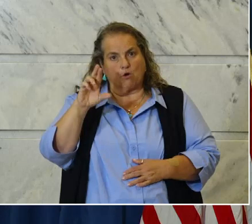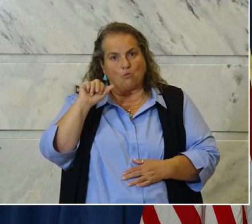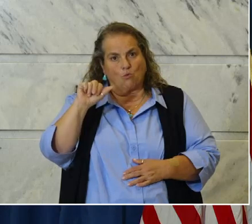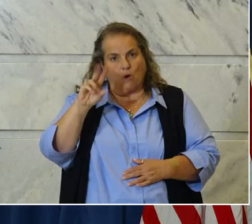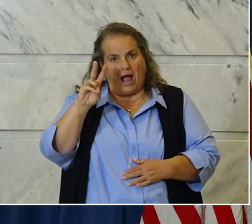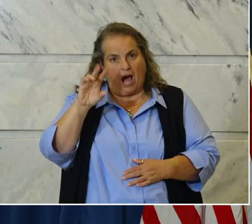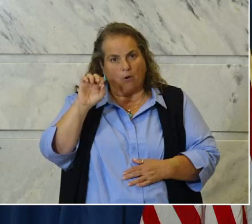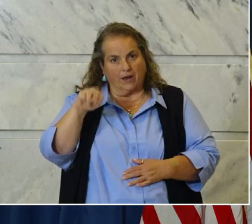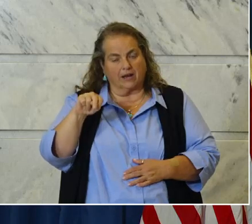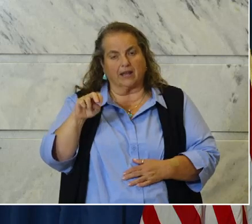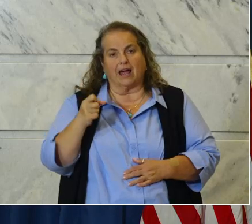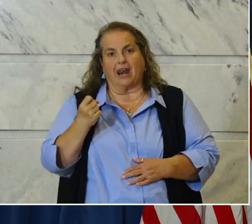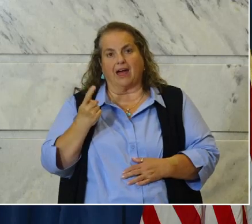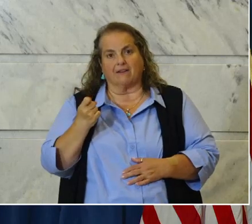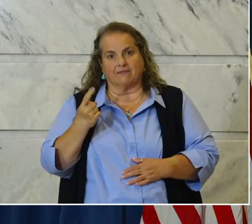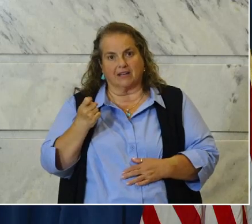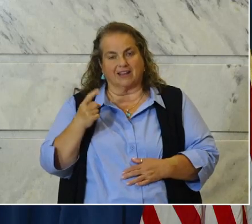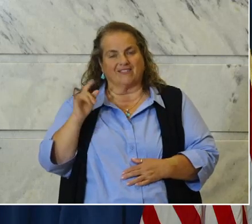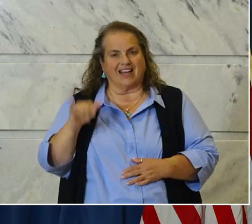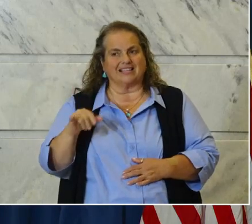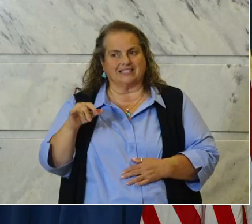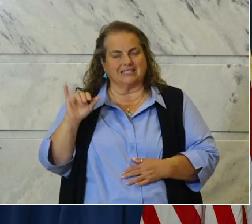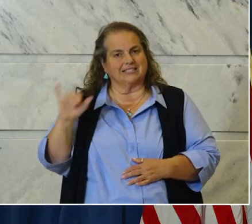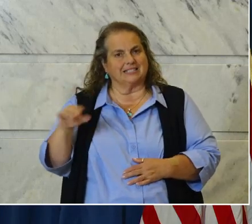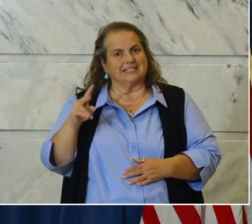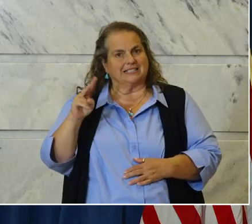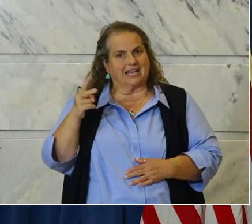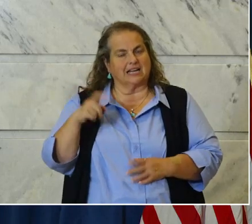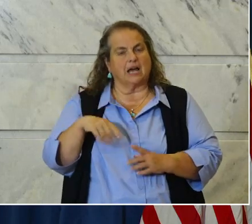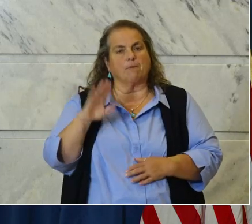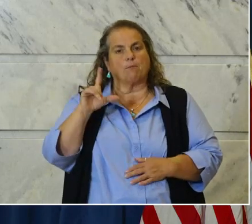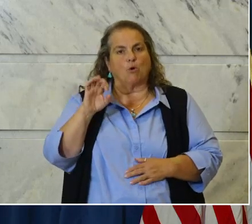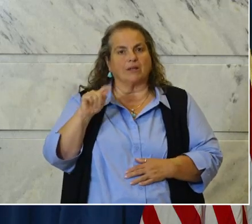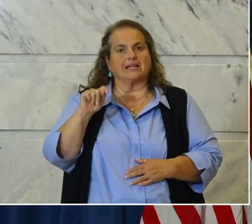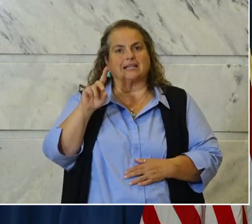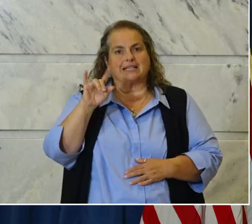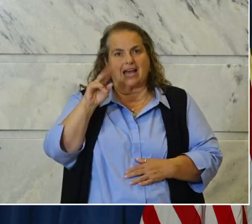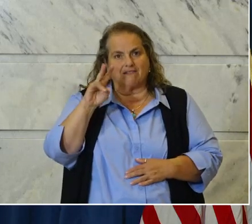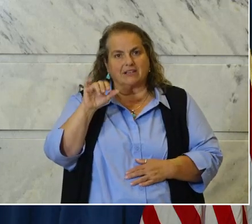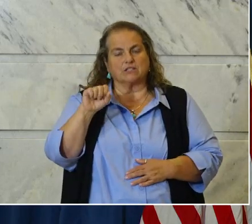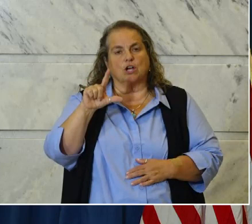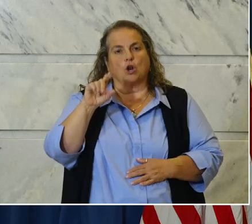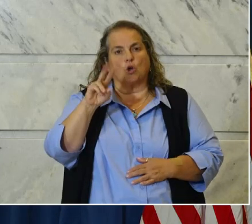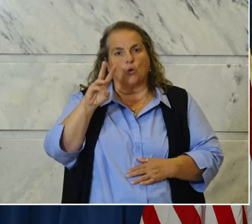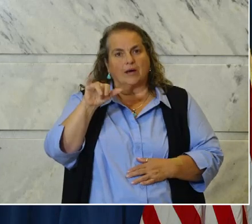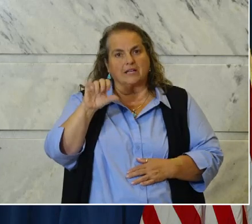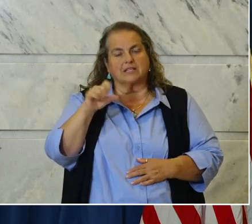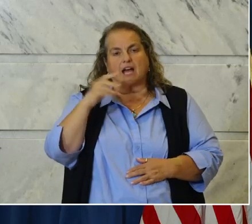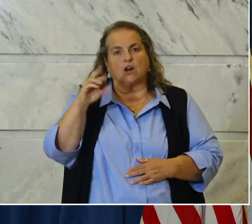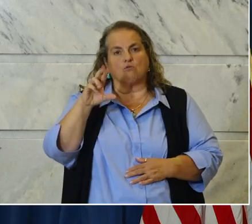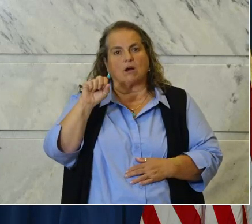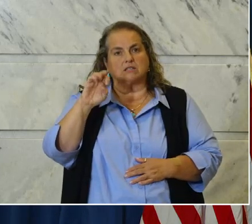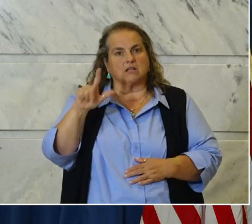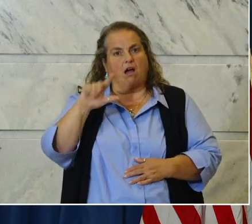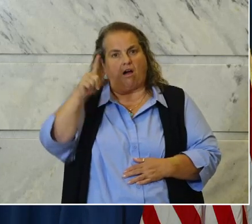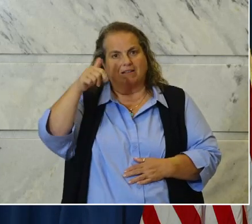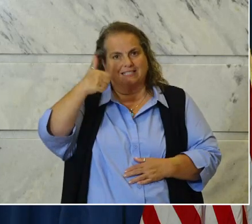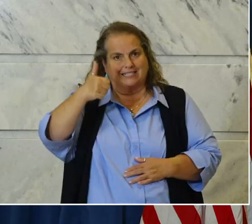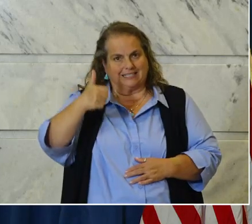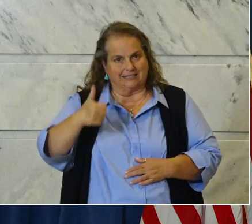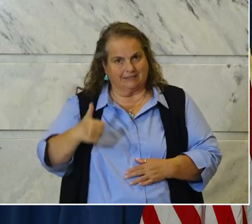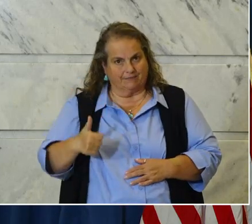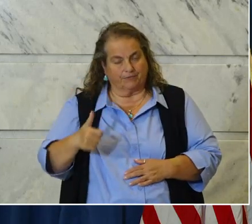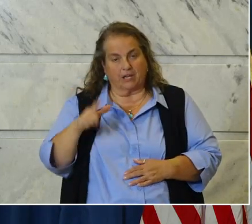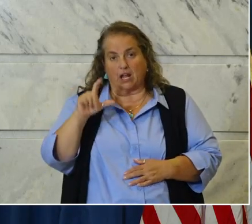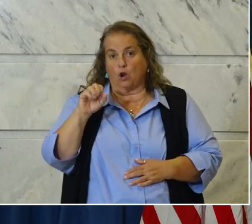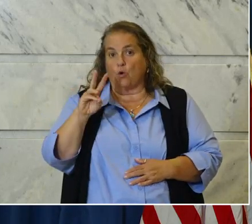Rowan's second day being up in that higher zone. Bullitt, Davis, Lewis, and Russell, all 10. Lewis, again, having